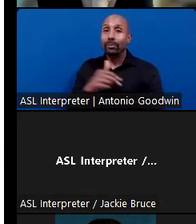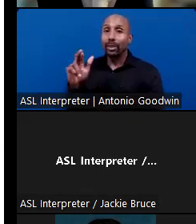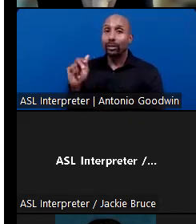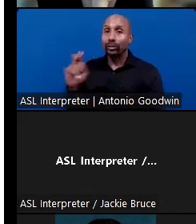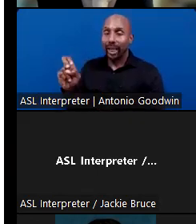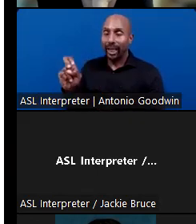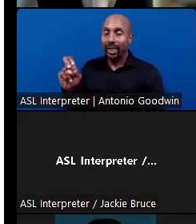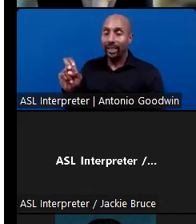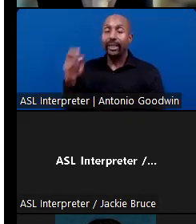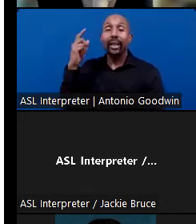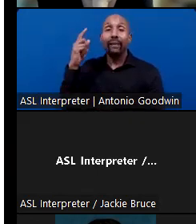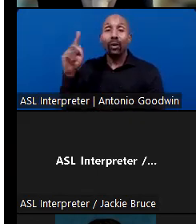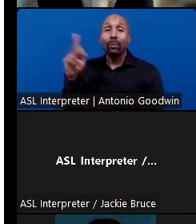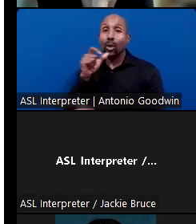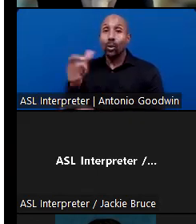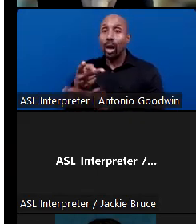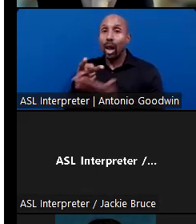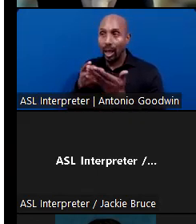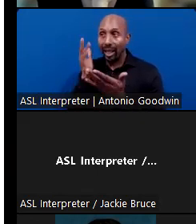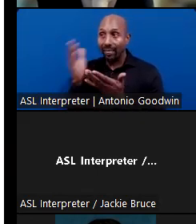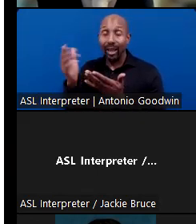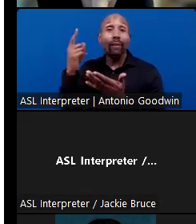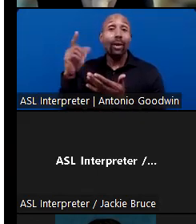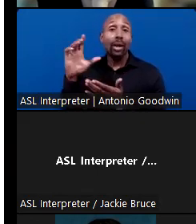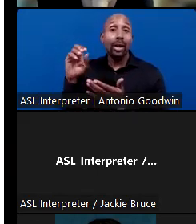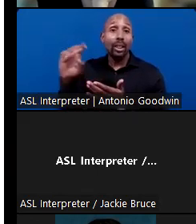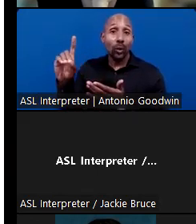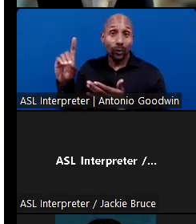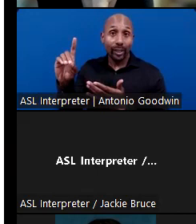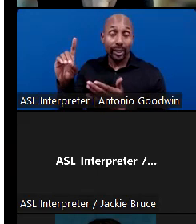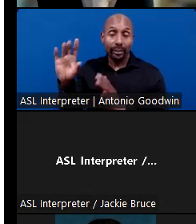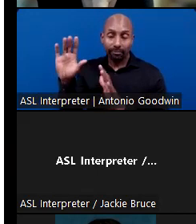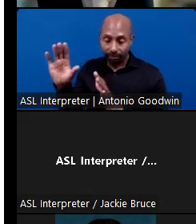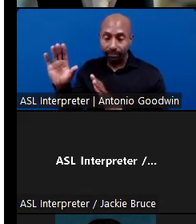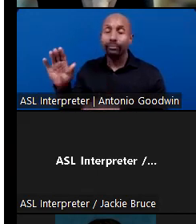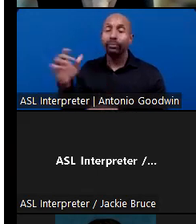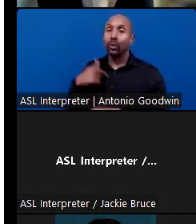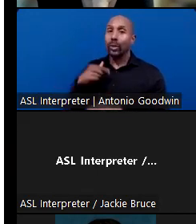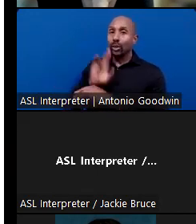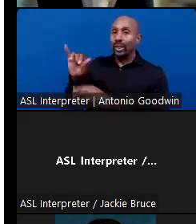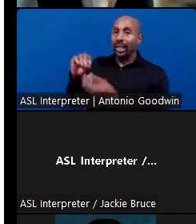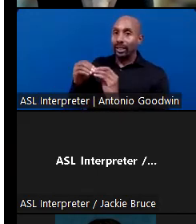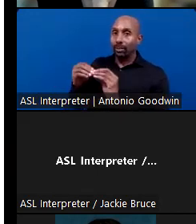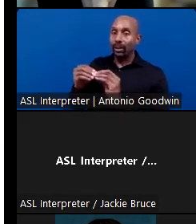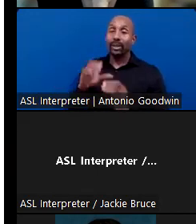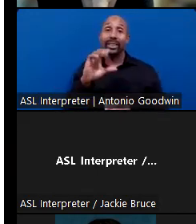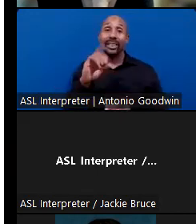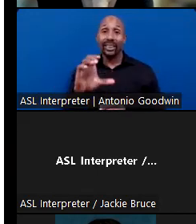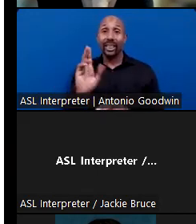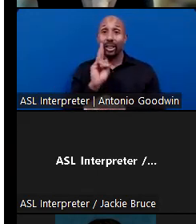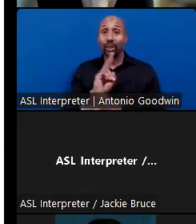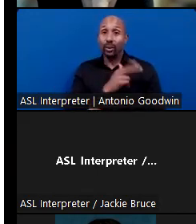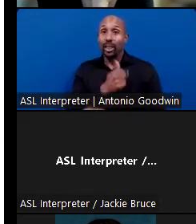COVID specifically, and the CDC looks at our hospital rates for anybody who is in